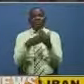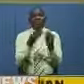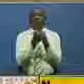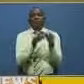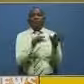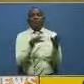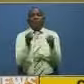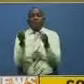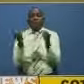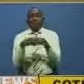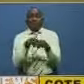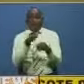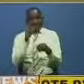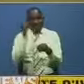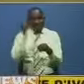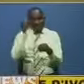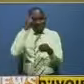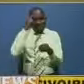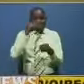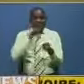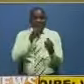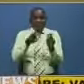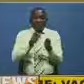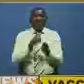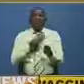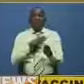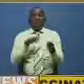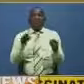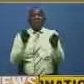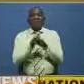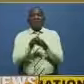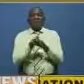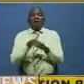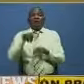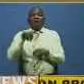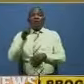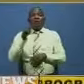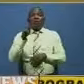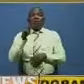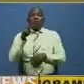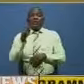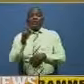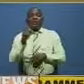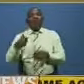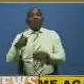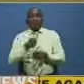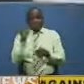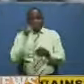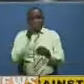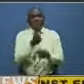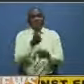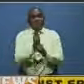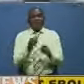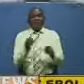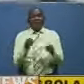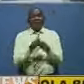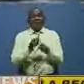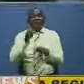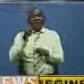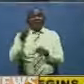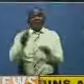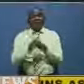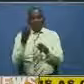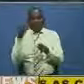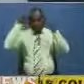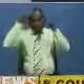office. If government hadn't changed, that interchange would have been finished long ago. Tema interchange, the same thing. Former President Mahama charged